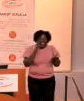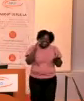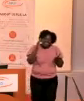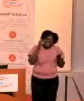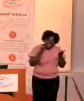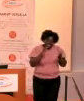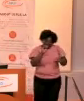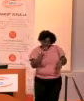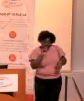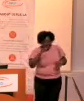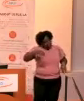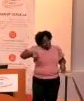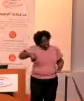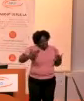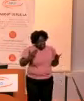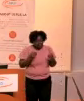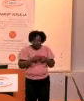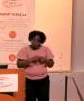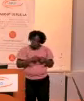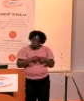still not zero yet.